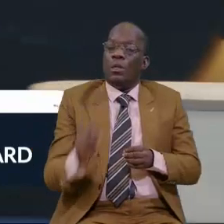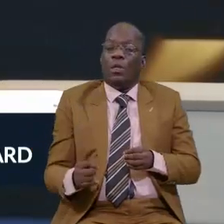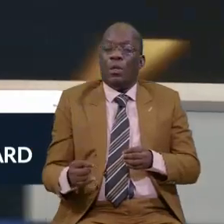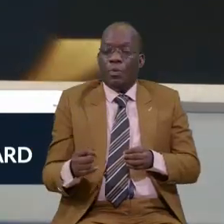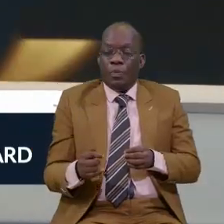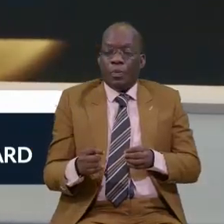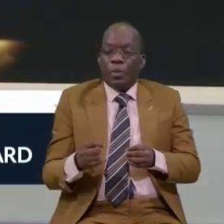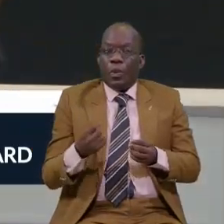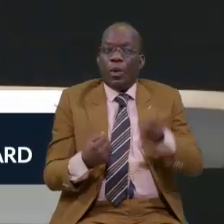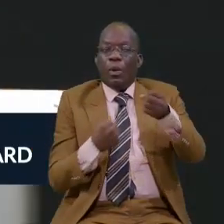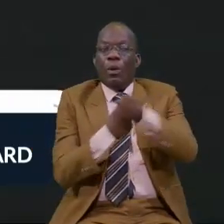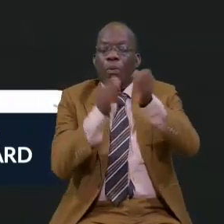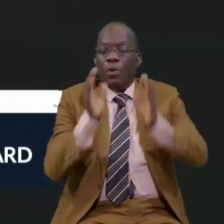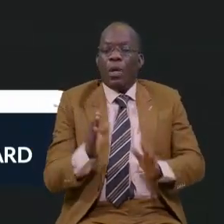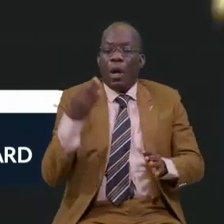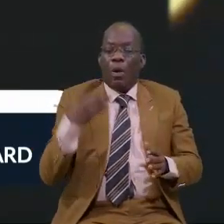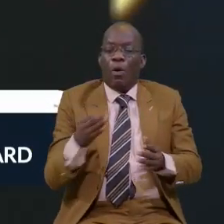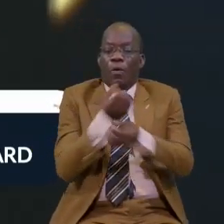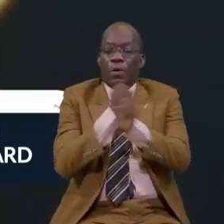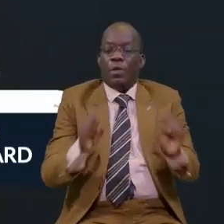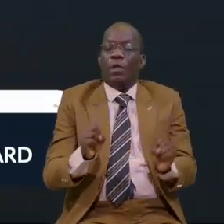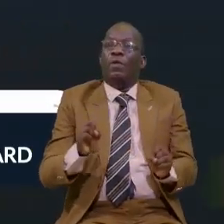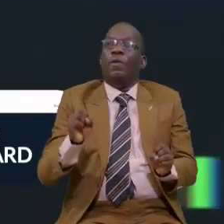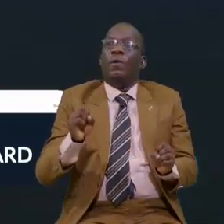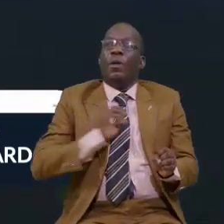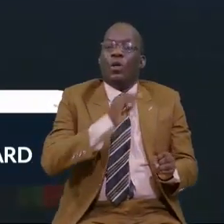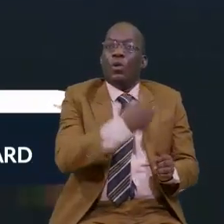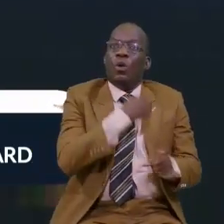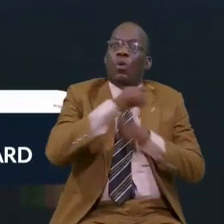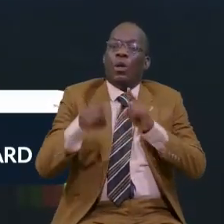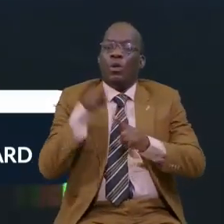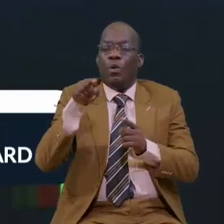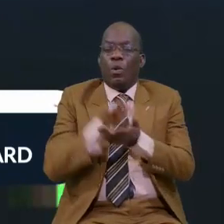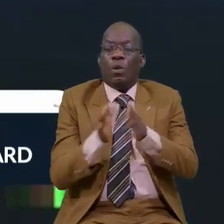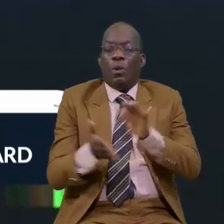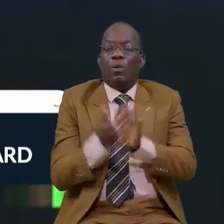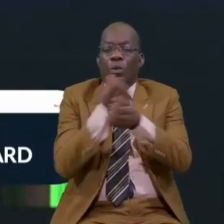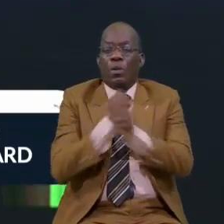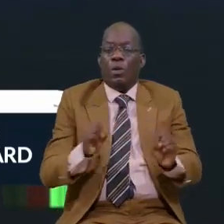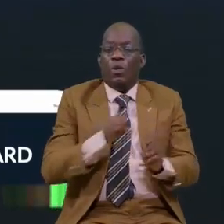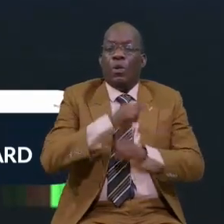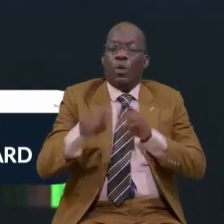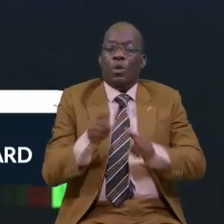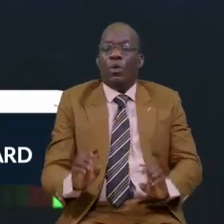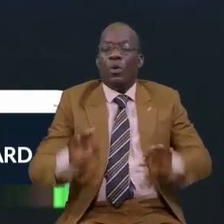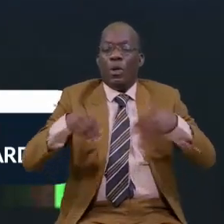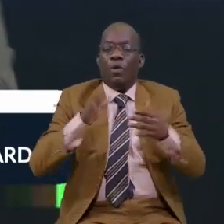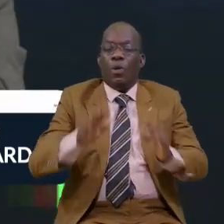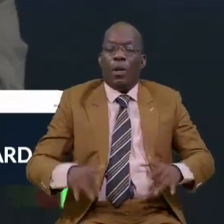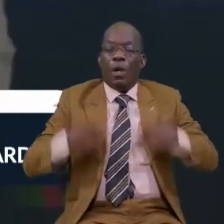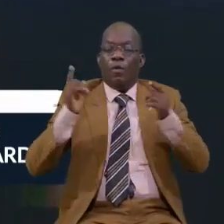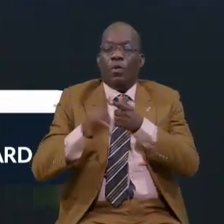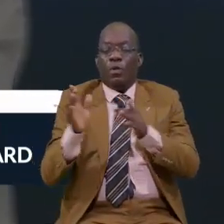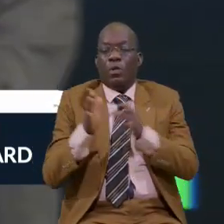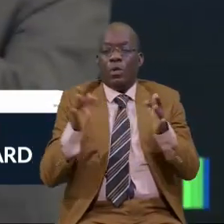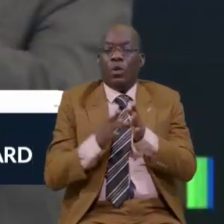are saved, when you give yourself to the Lord, and then you go back to the world to demonstrate the evidence of